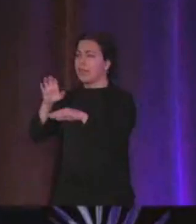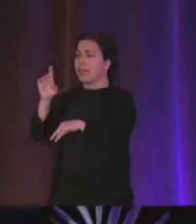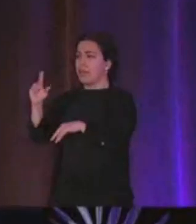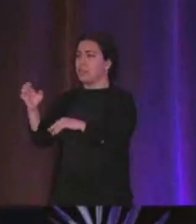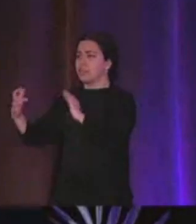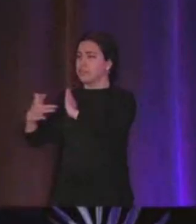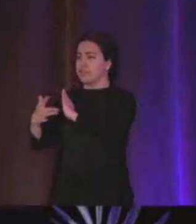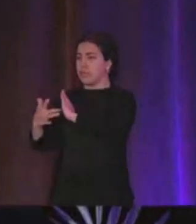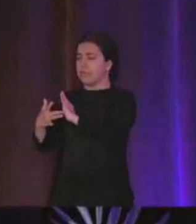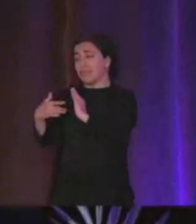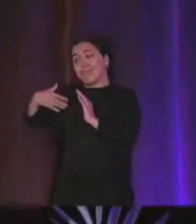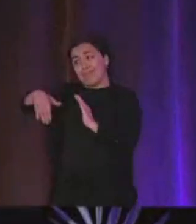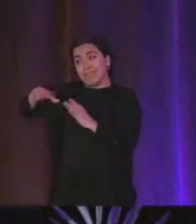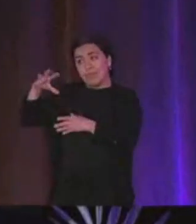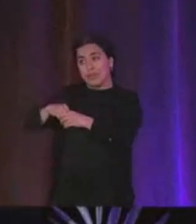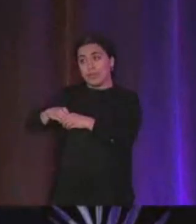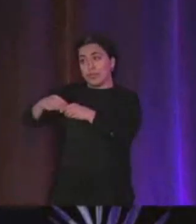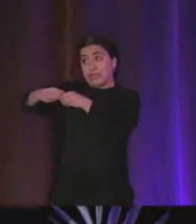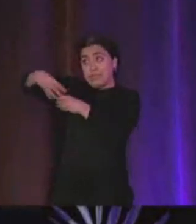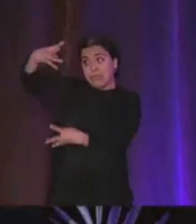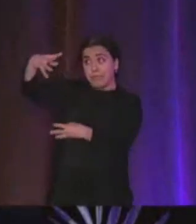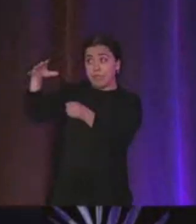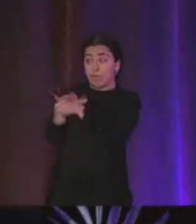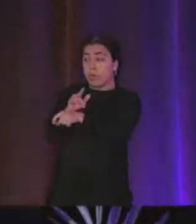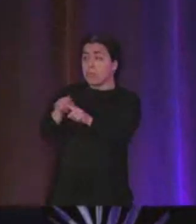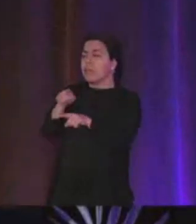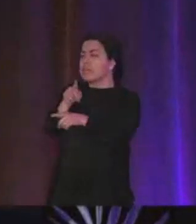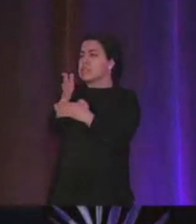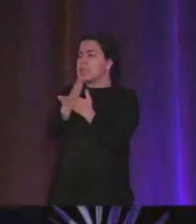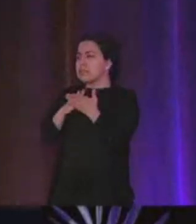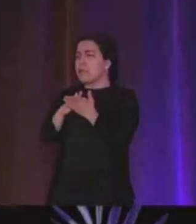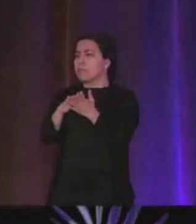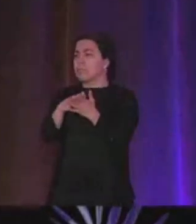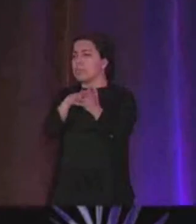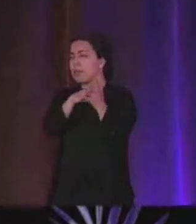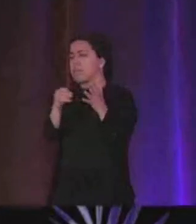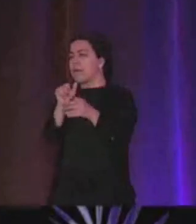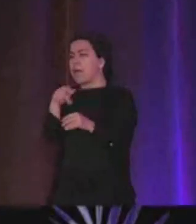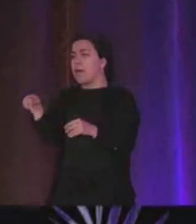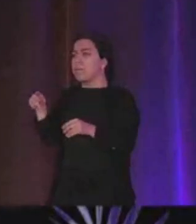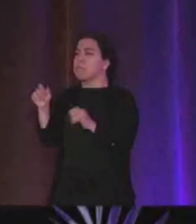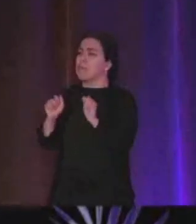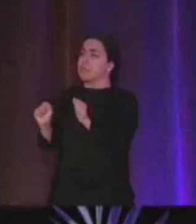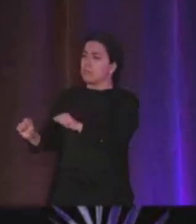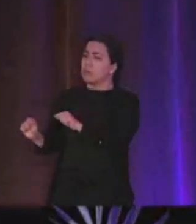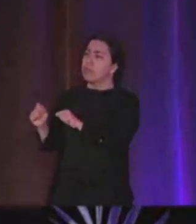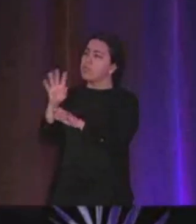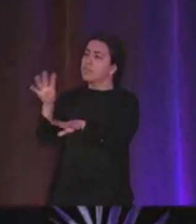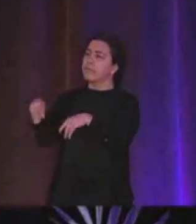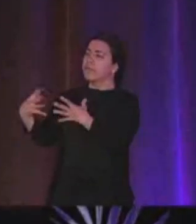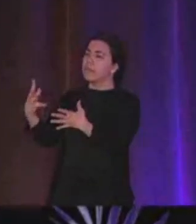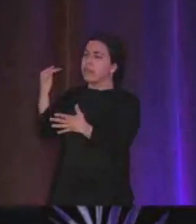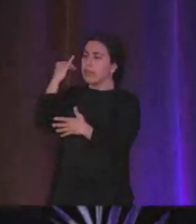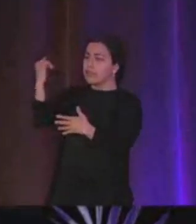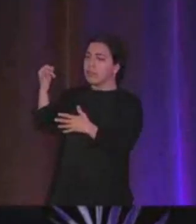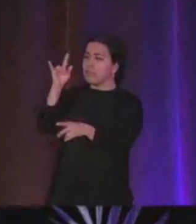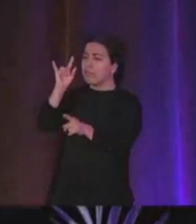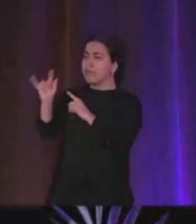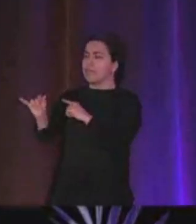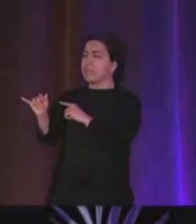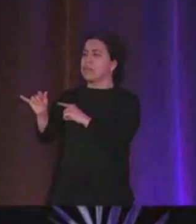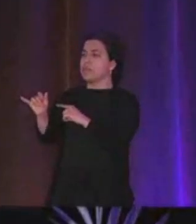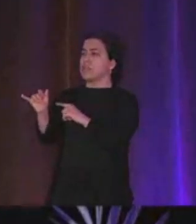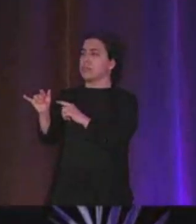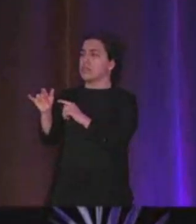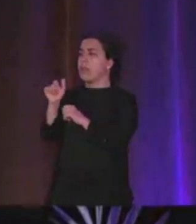I have not included the exhaustive list, but these are a couple of the applications which are possible and will give you, the idea of infinite applications which are